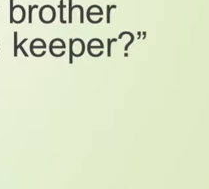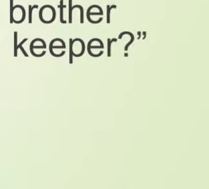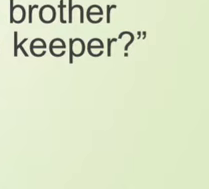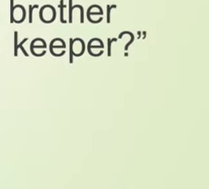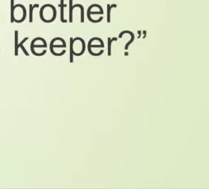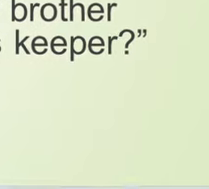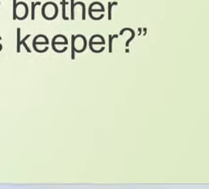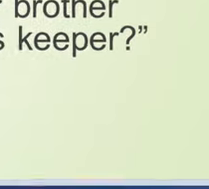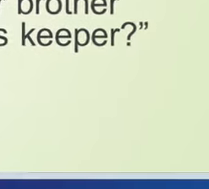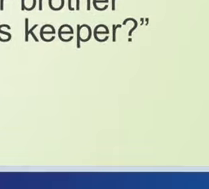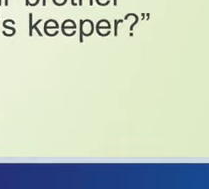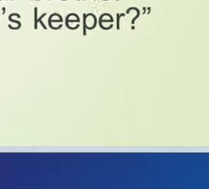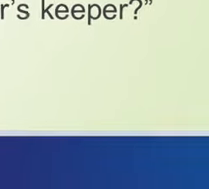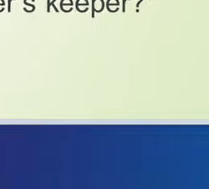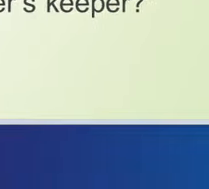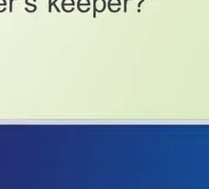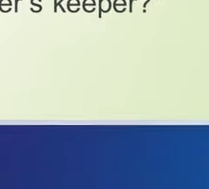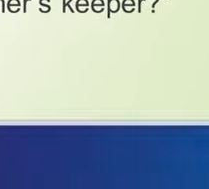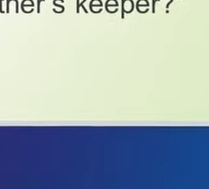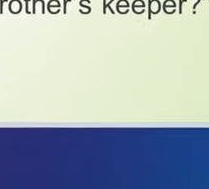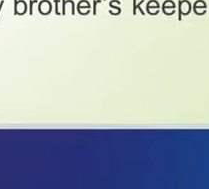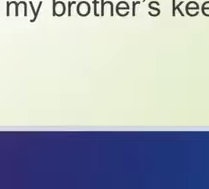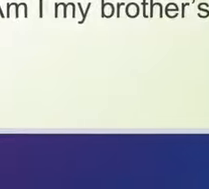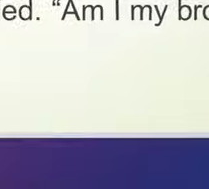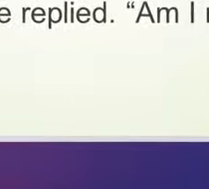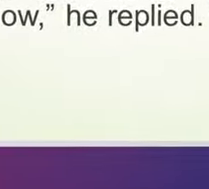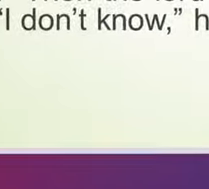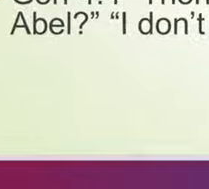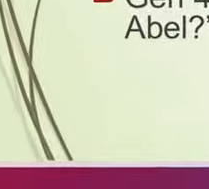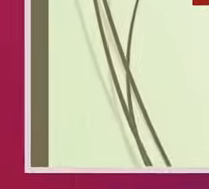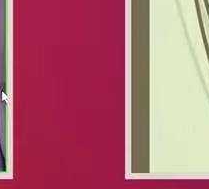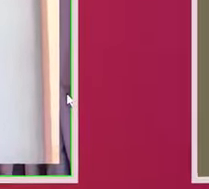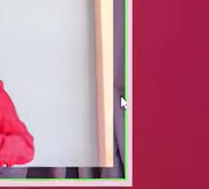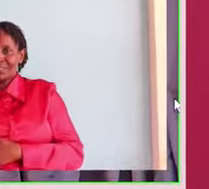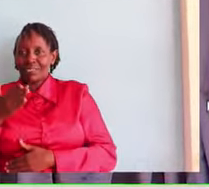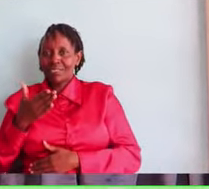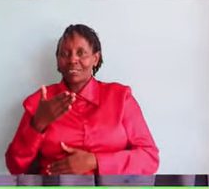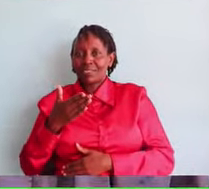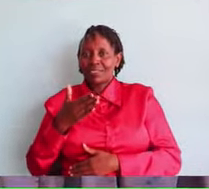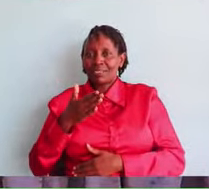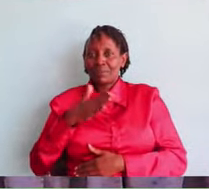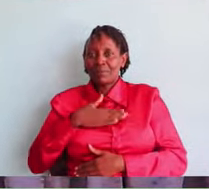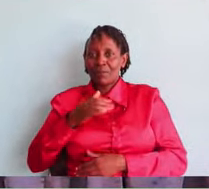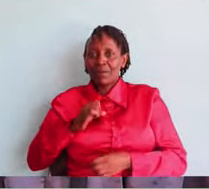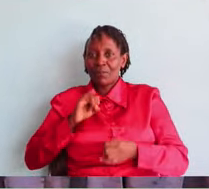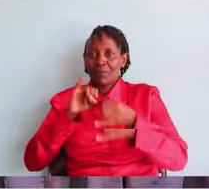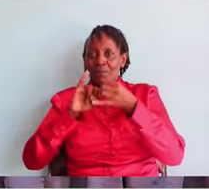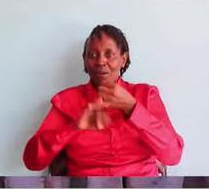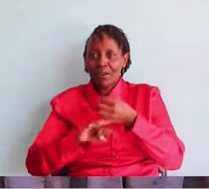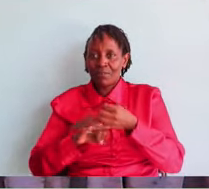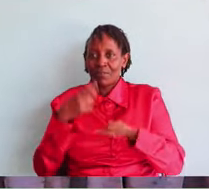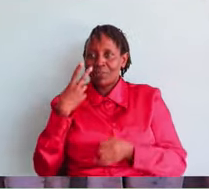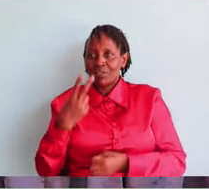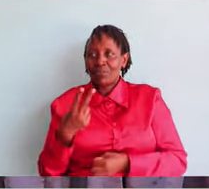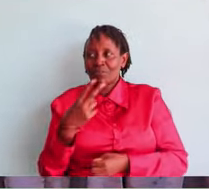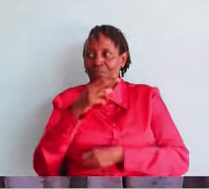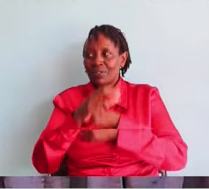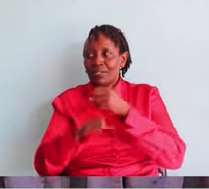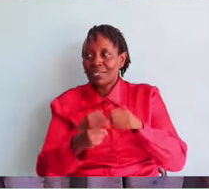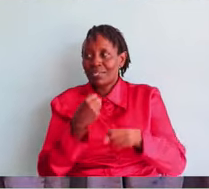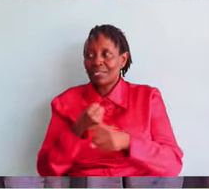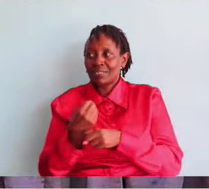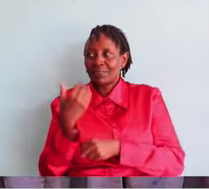I left university, my wife was 2 years behind me, but we had started seeing something in each other.